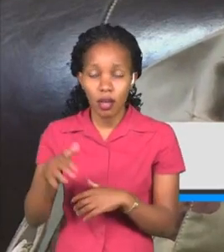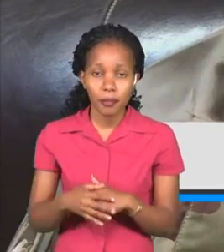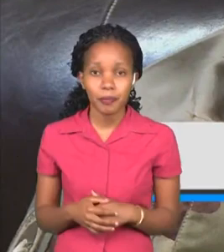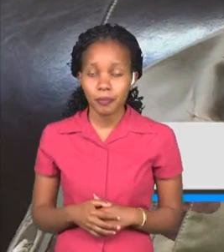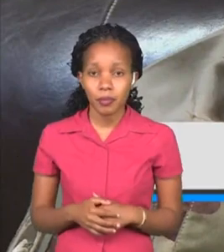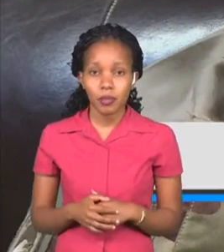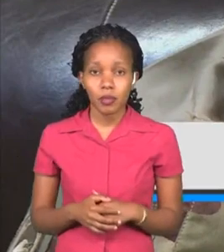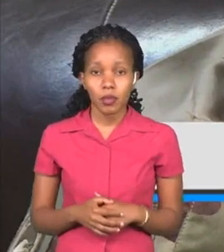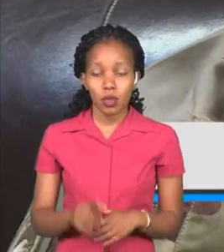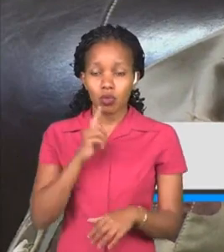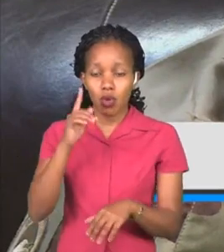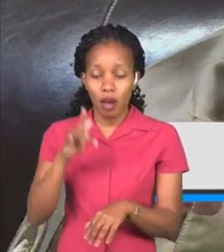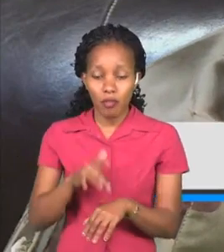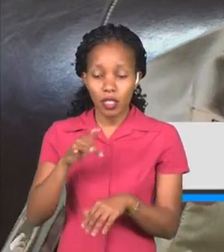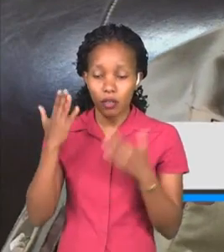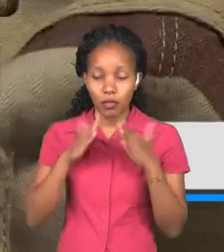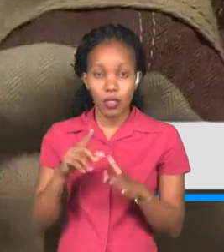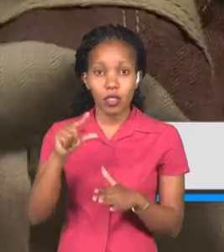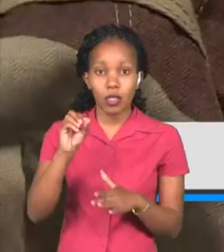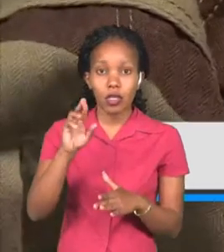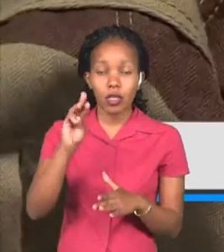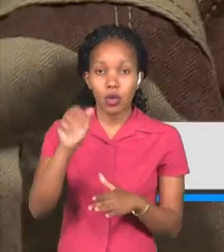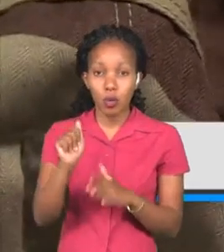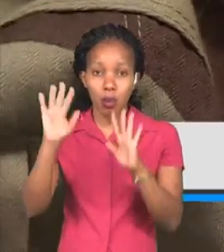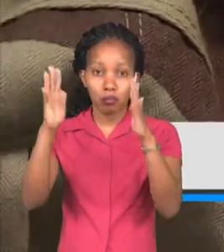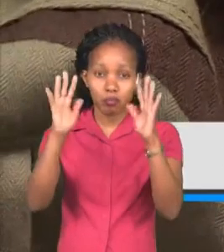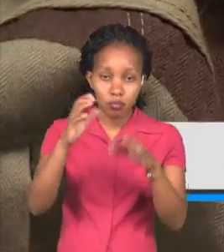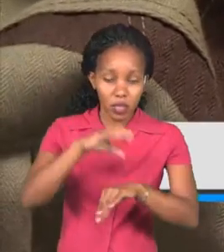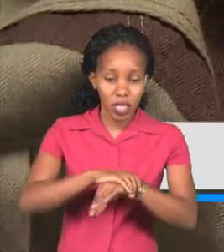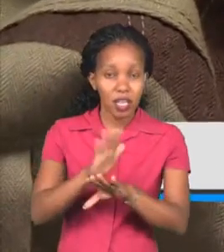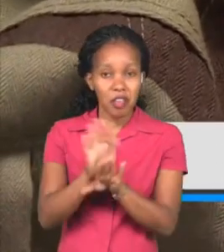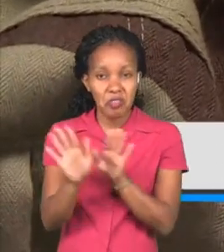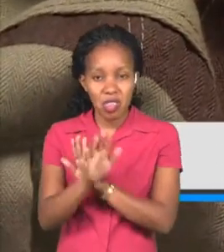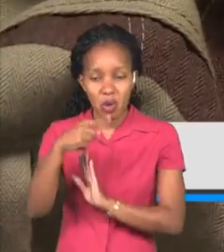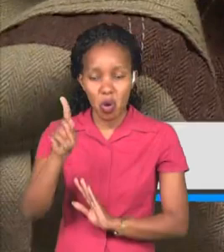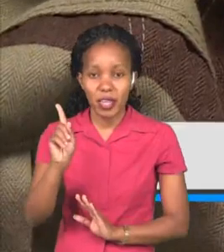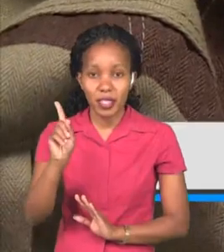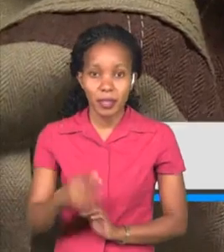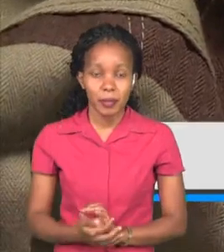So in terms of being effective, the Gourma for us ticked all the right boxes.